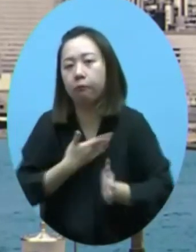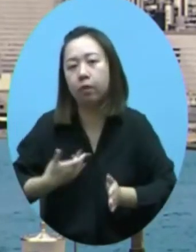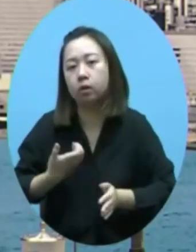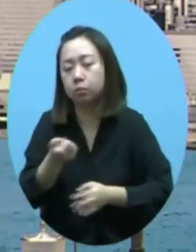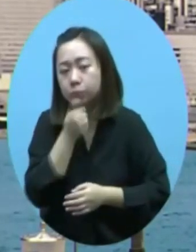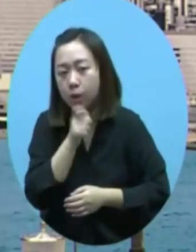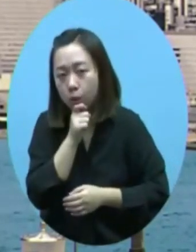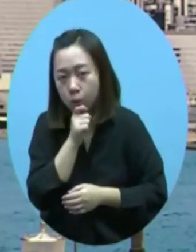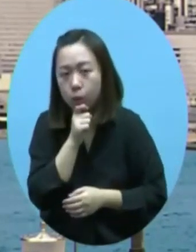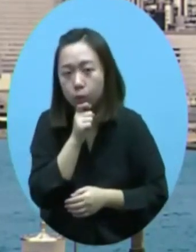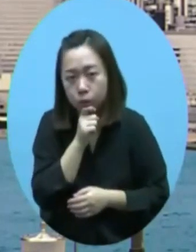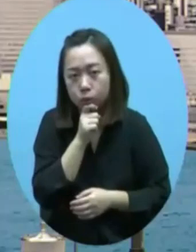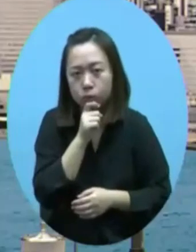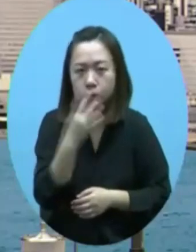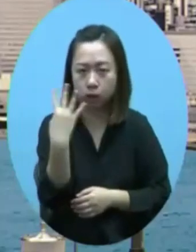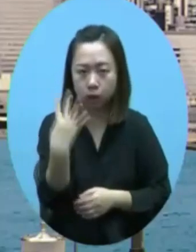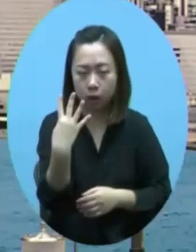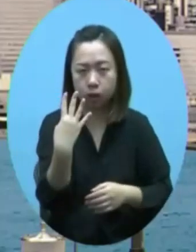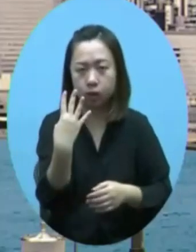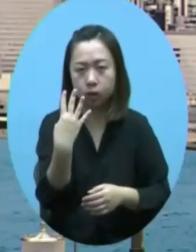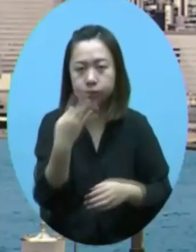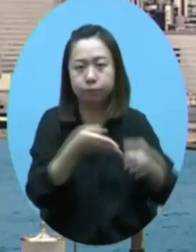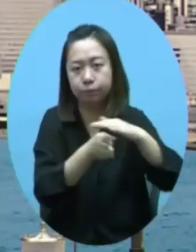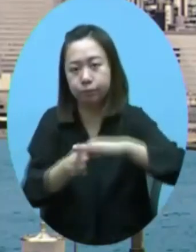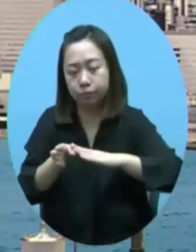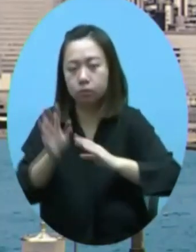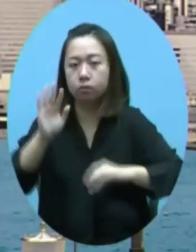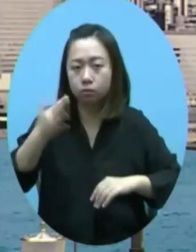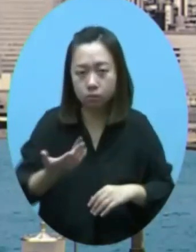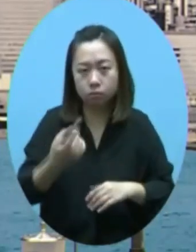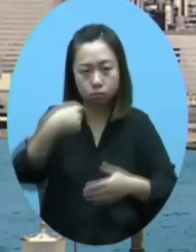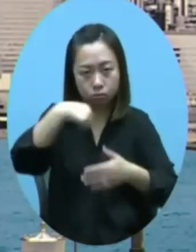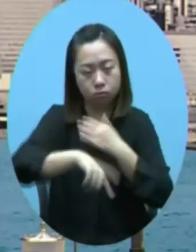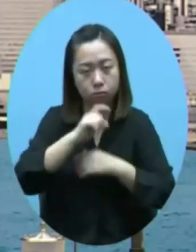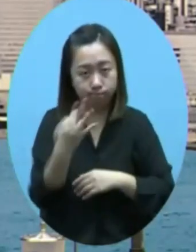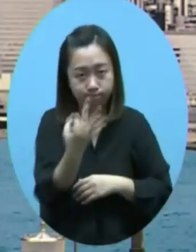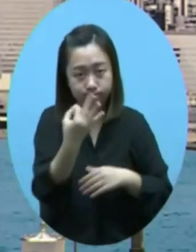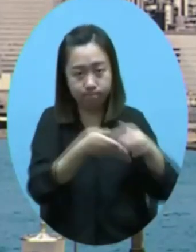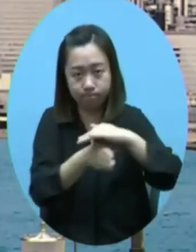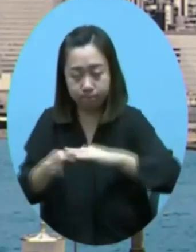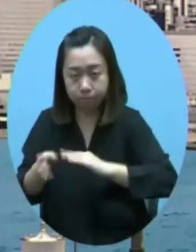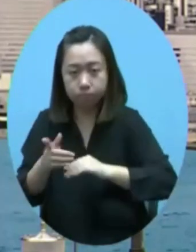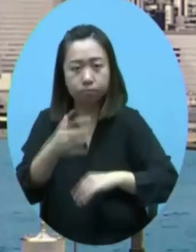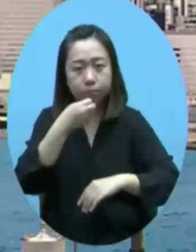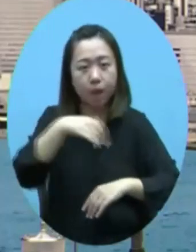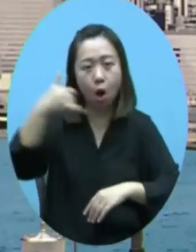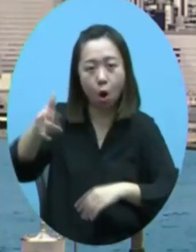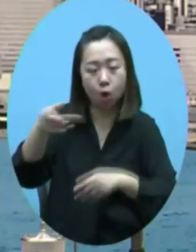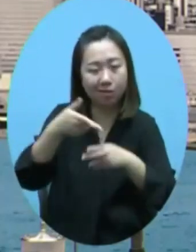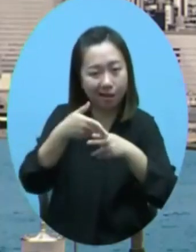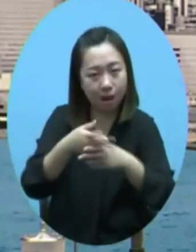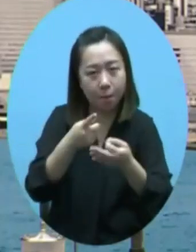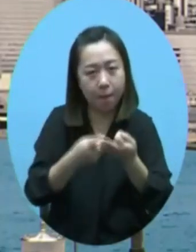had found several cases early on. There are 4 units which had cases, of which 3 units